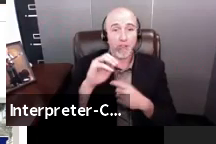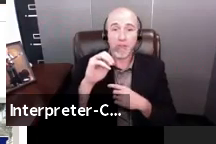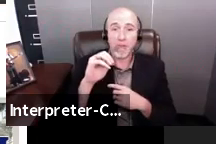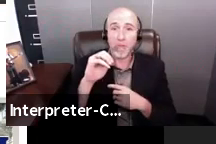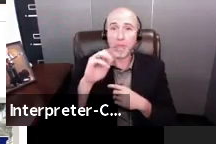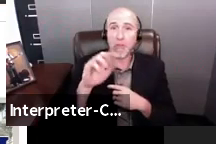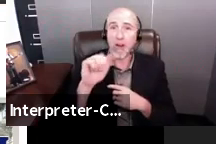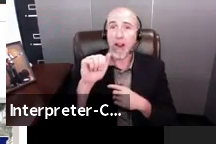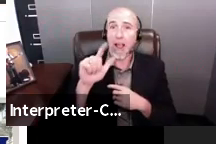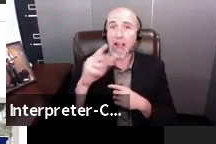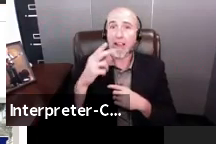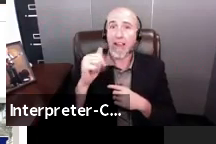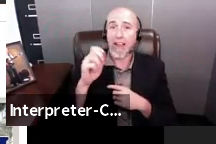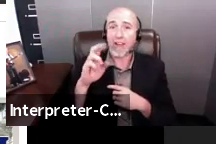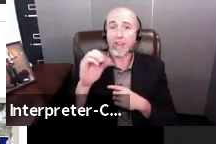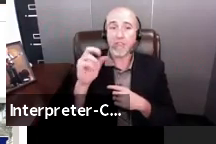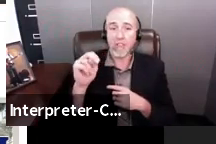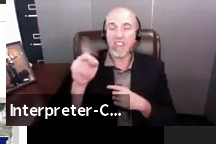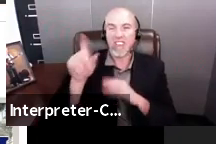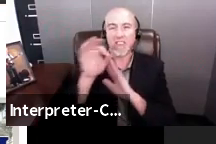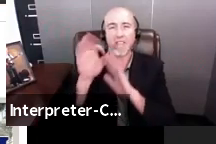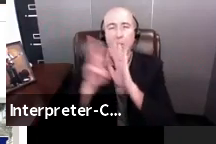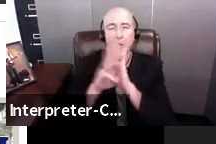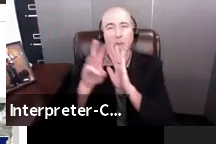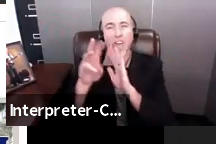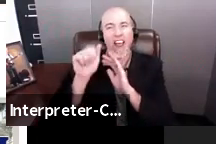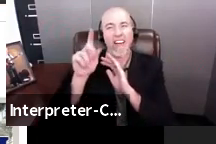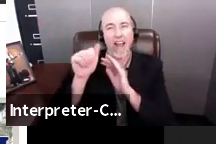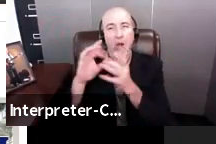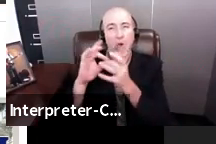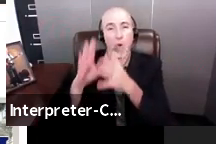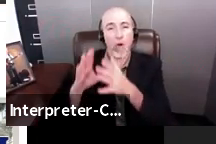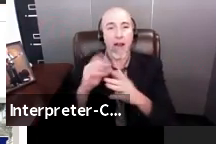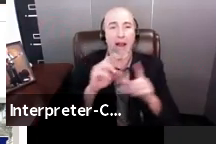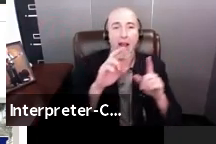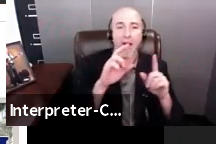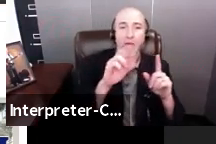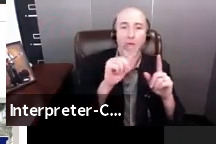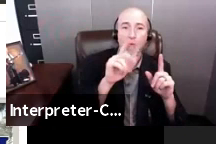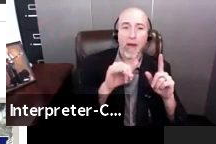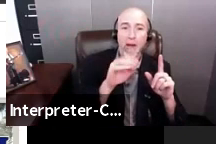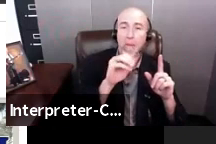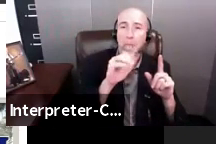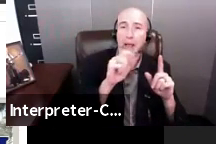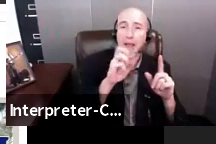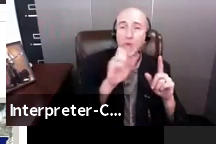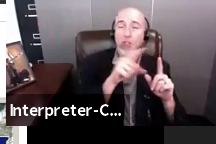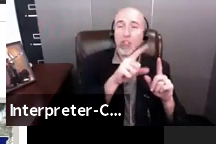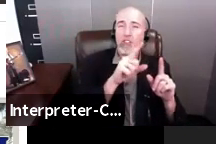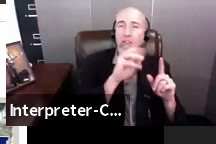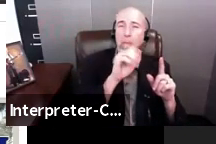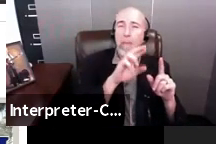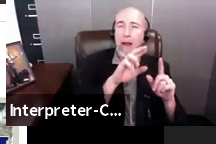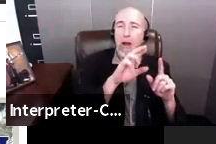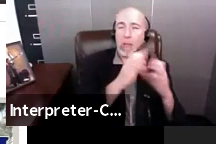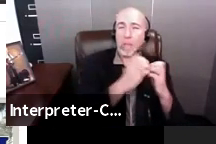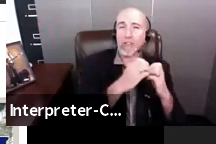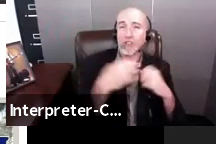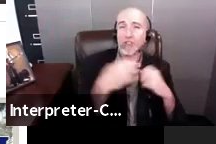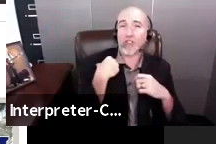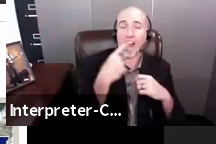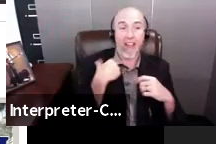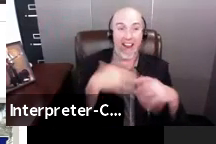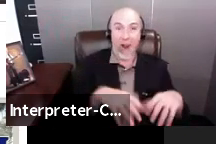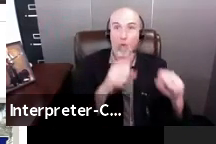Henderson, the Fort Worth ADA coordinator, and Ms. Rainey Matthews, the Fort Worth Mayor's Committee Chair. They're holding their